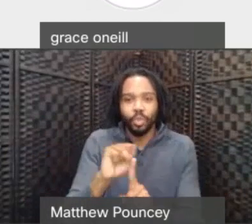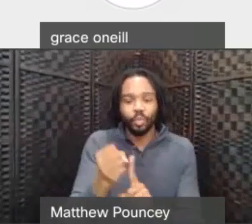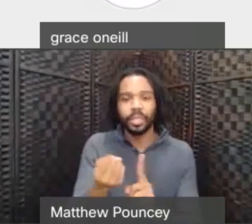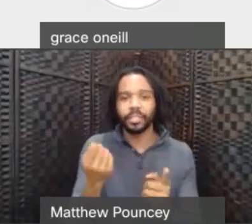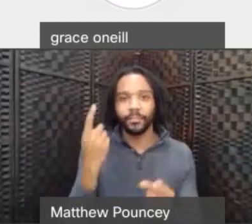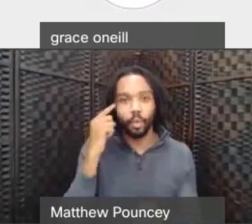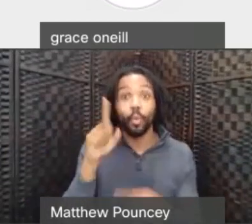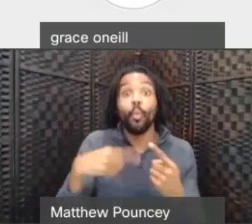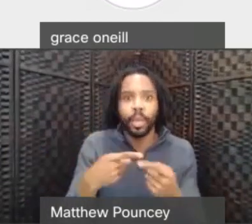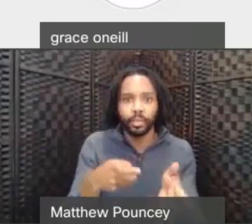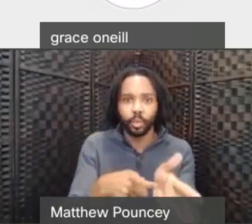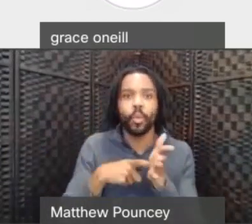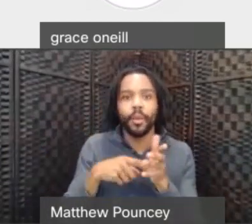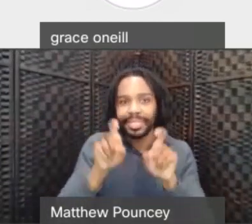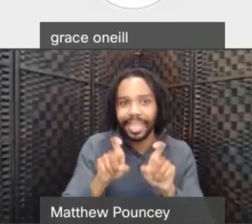required.